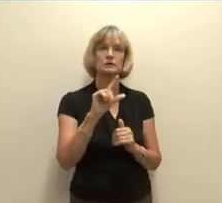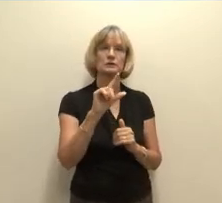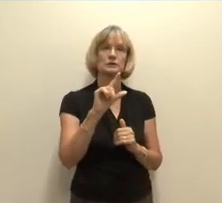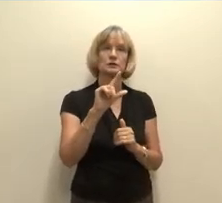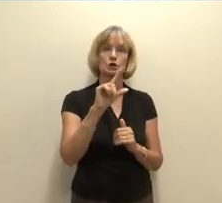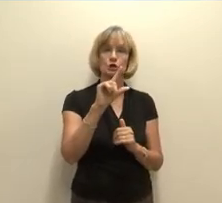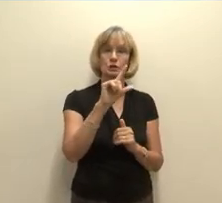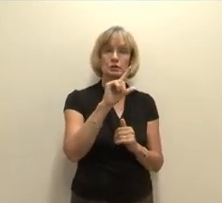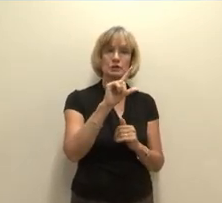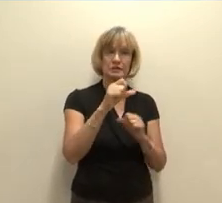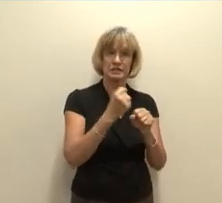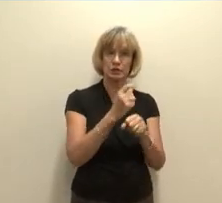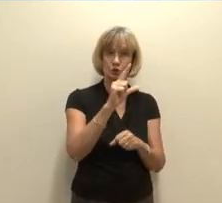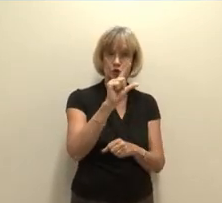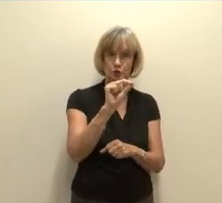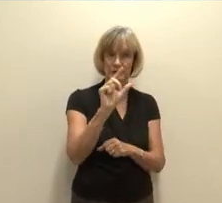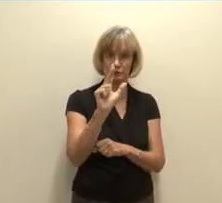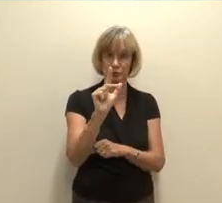year 2023.